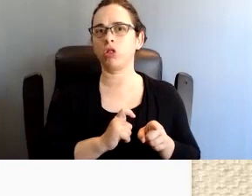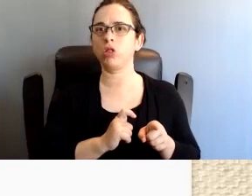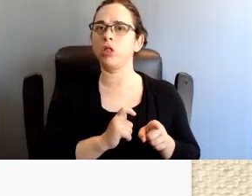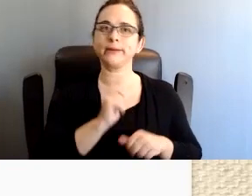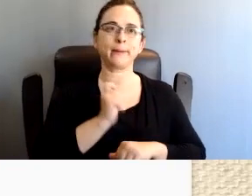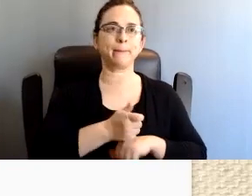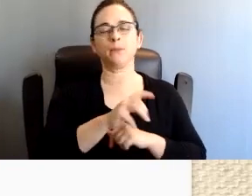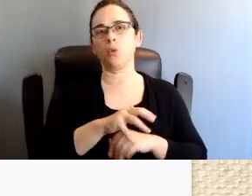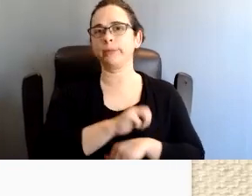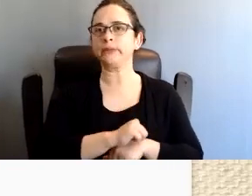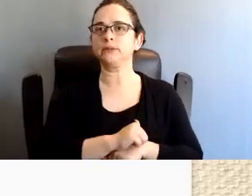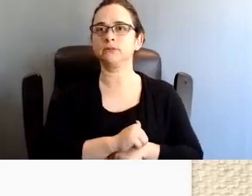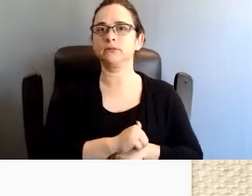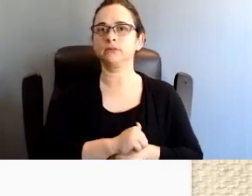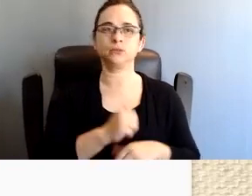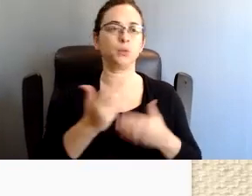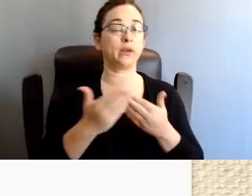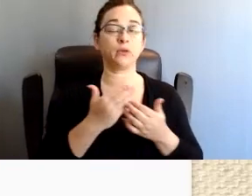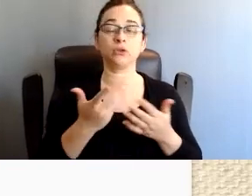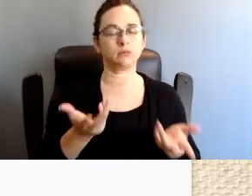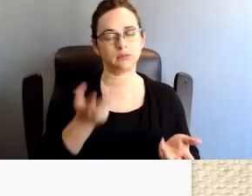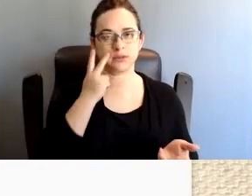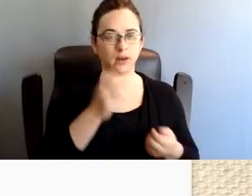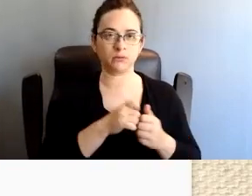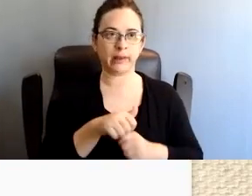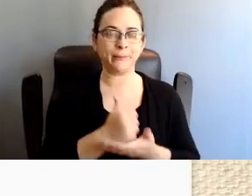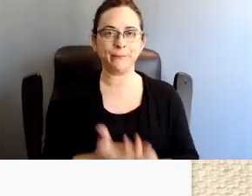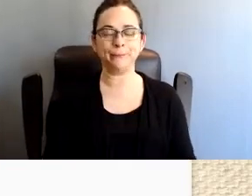talk to them and see which way we can help them out. And